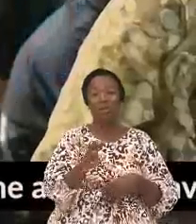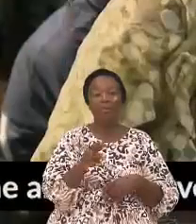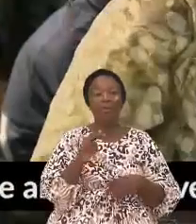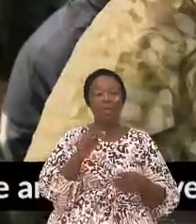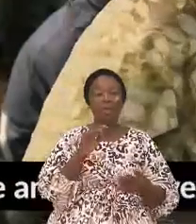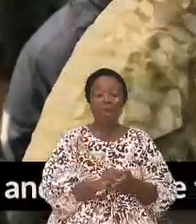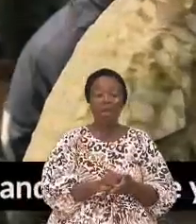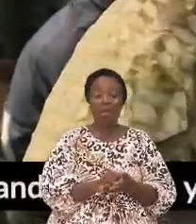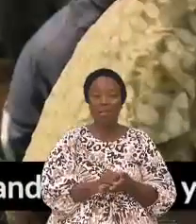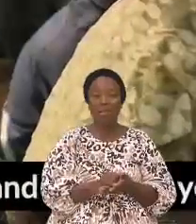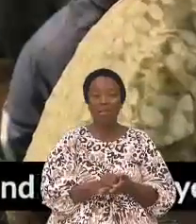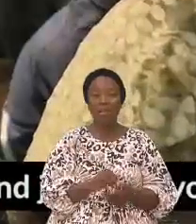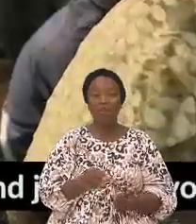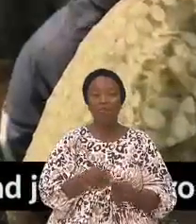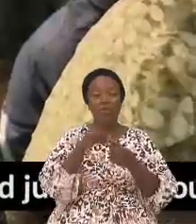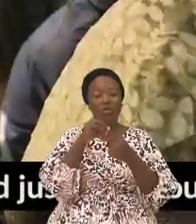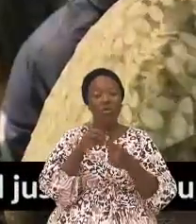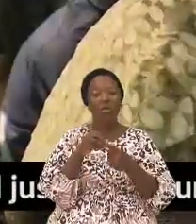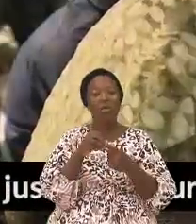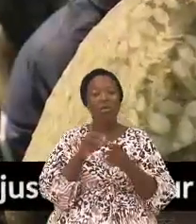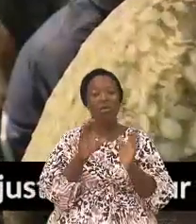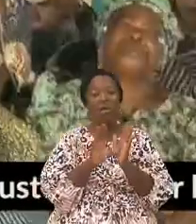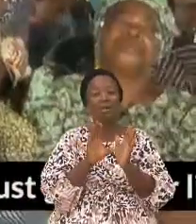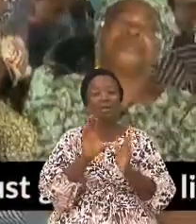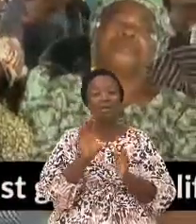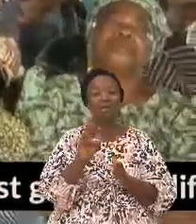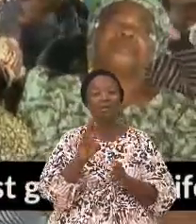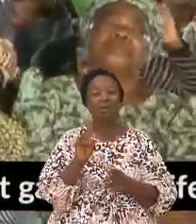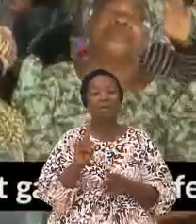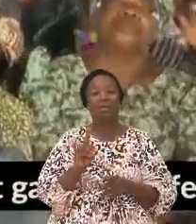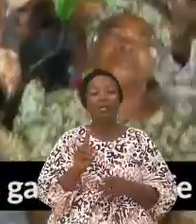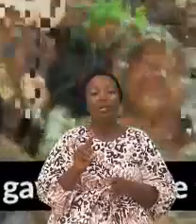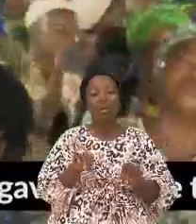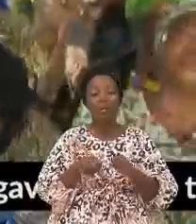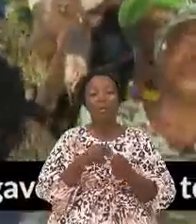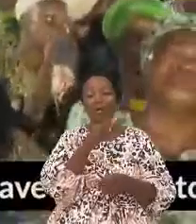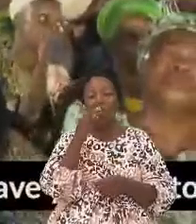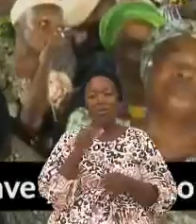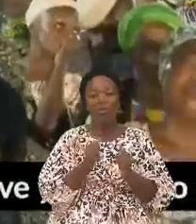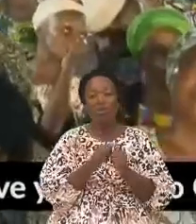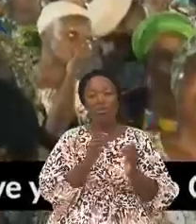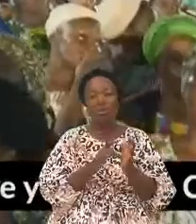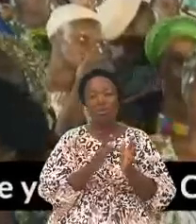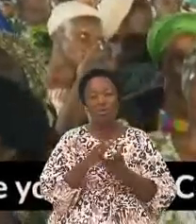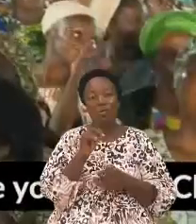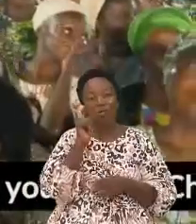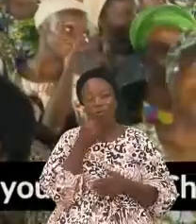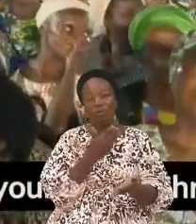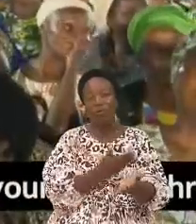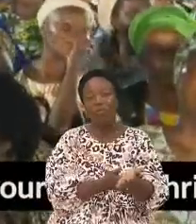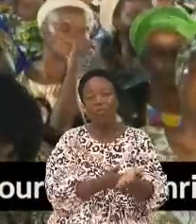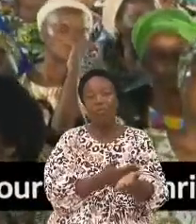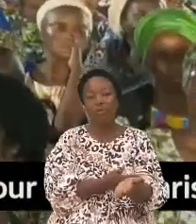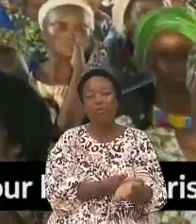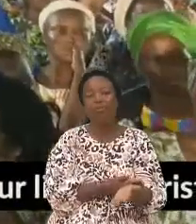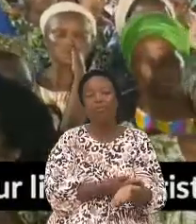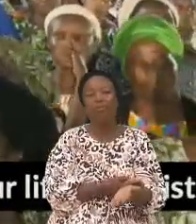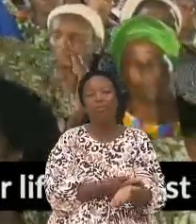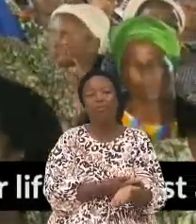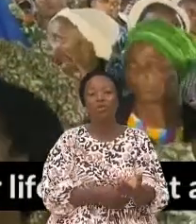Don't forget to give them the special card, Breakfast with Jesus, tomorrow morning.